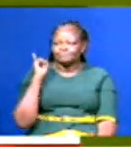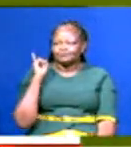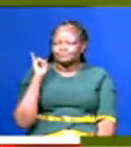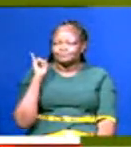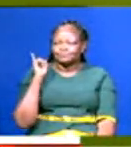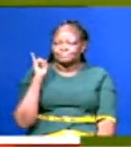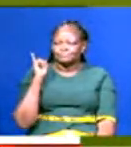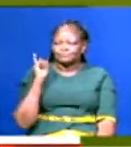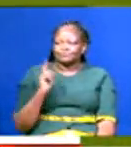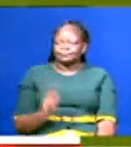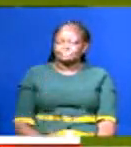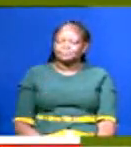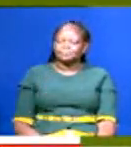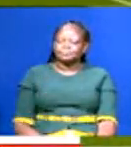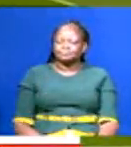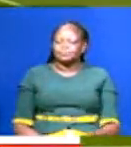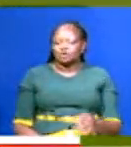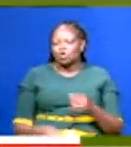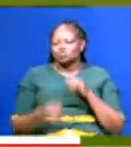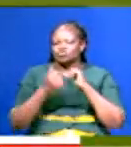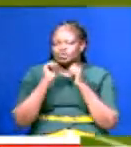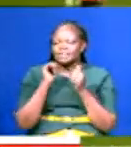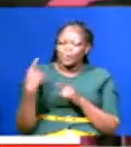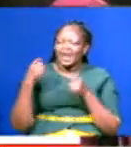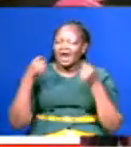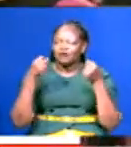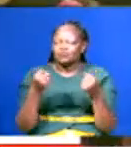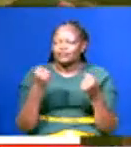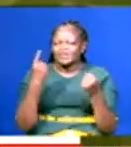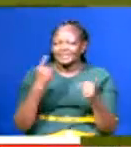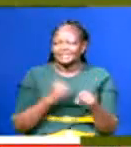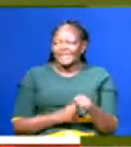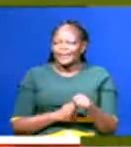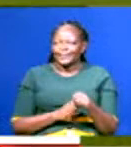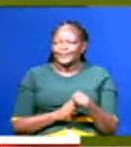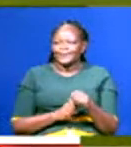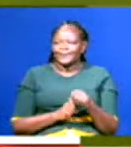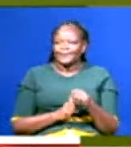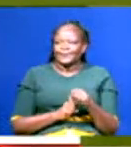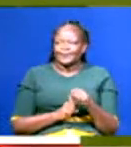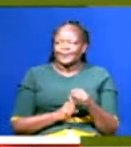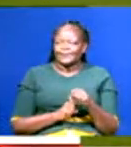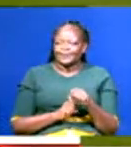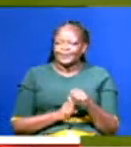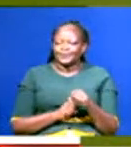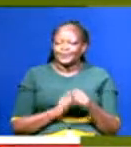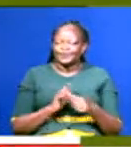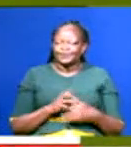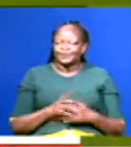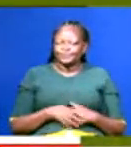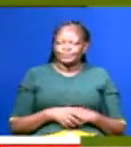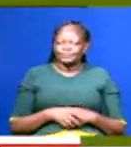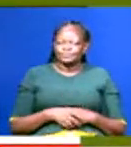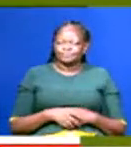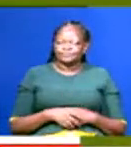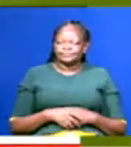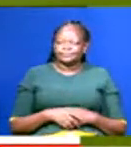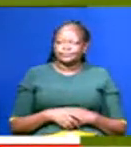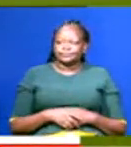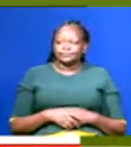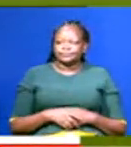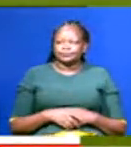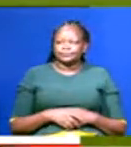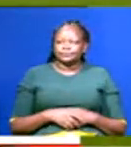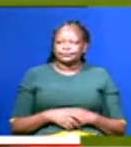Chelsea will go into the contest having been knocked out of two domestic. João Félix now. That's nicely done. Mudryk